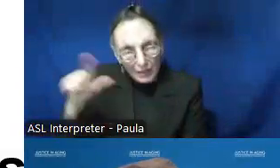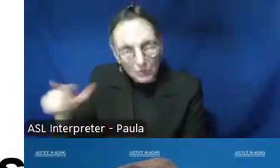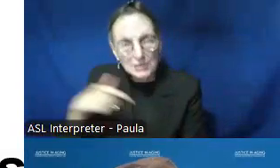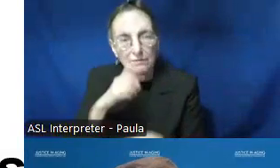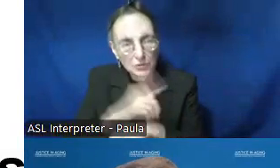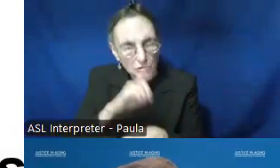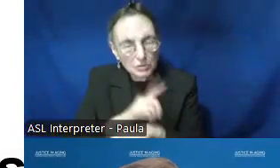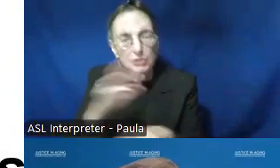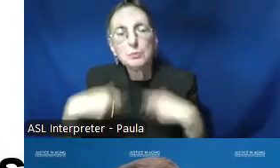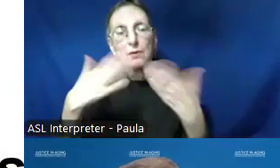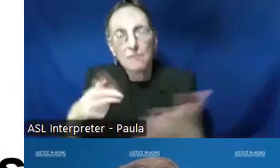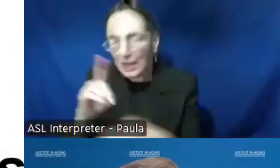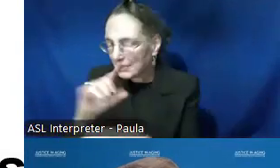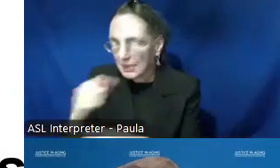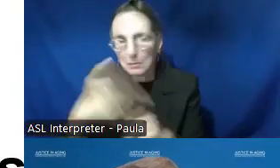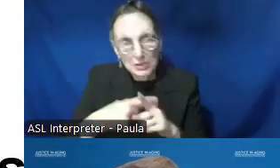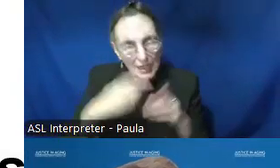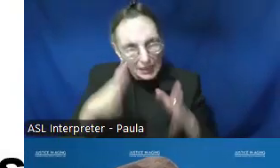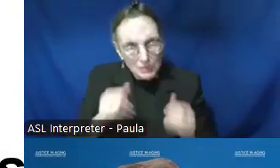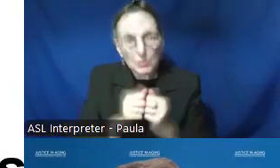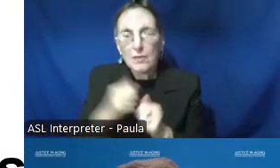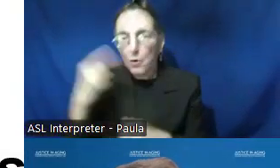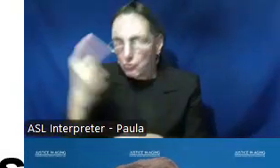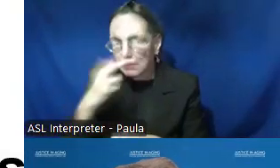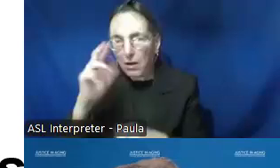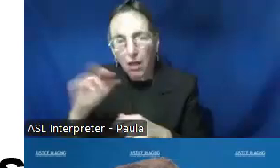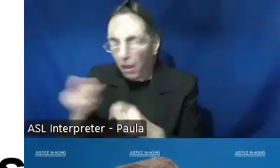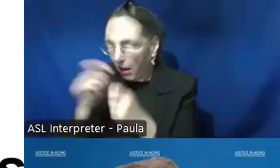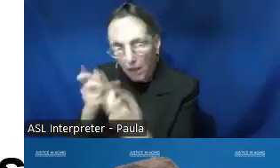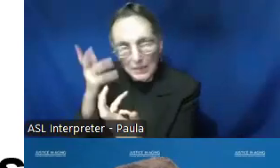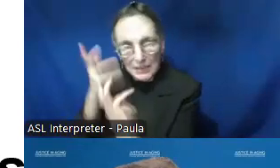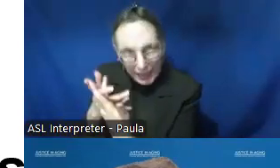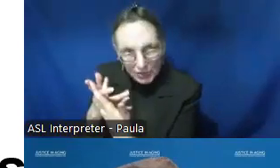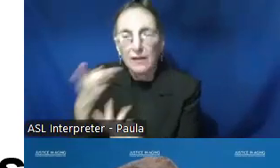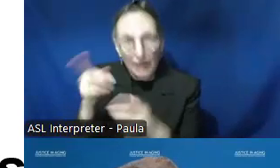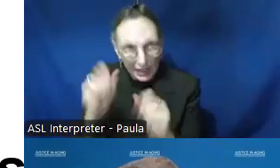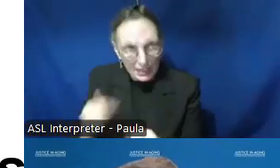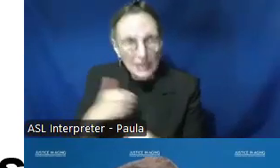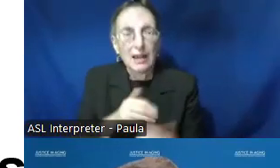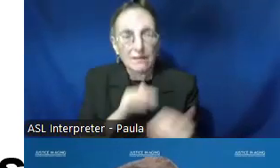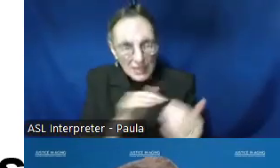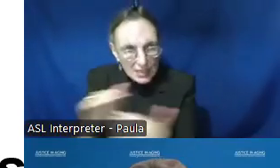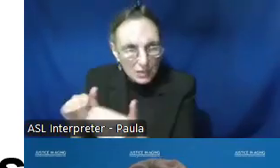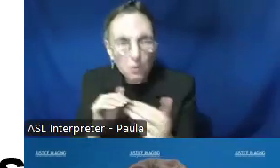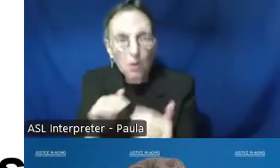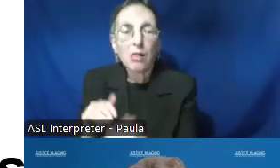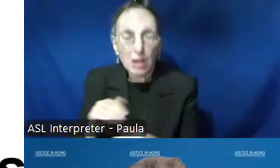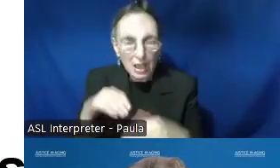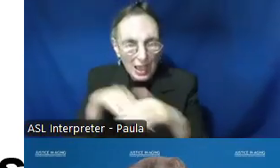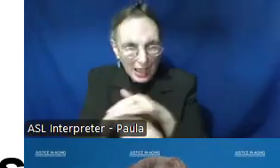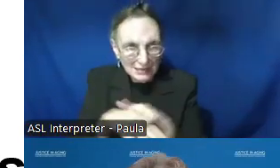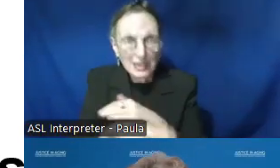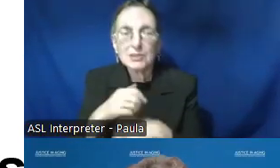disabled tenants with a reasonable accommodation so that they can have equal access to their housing and maintain